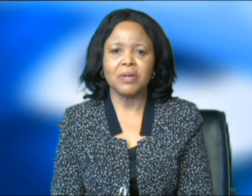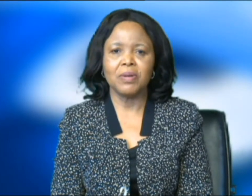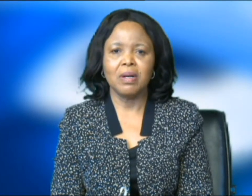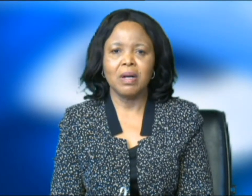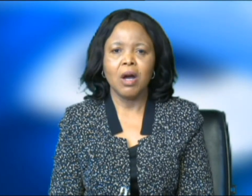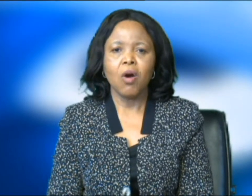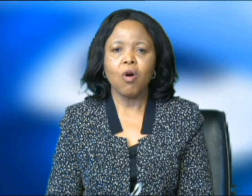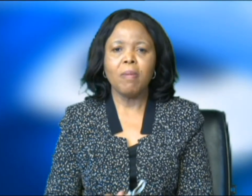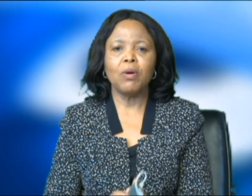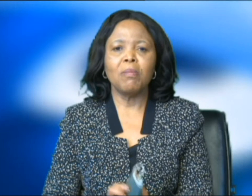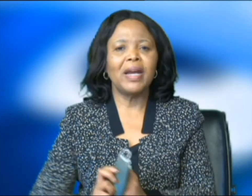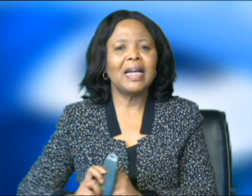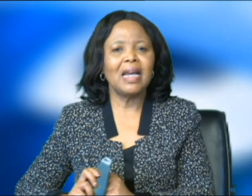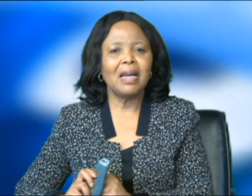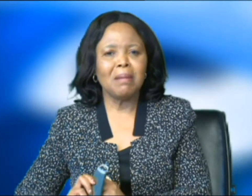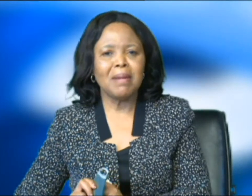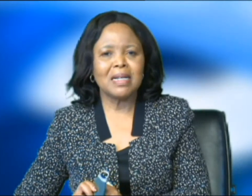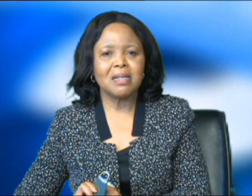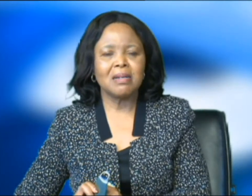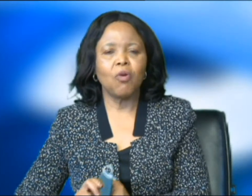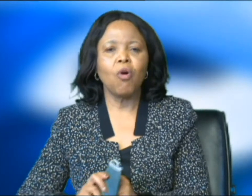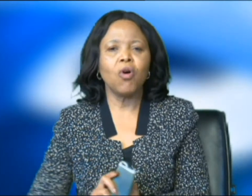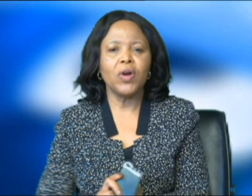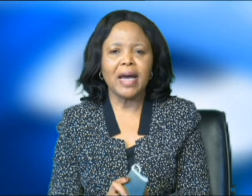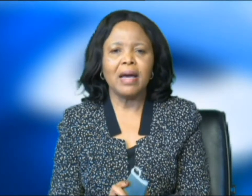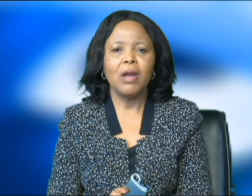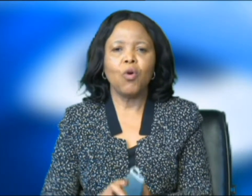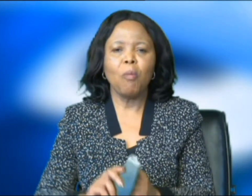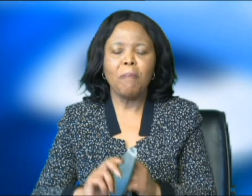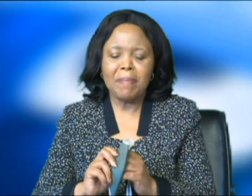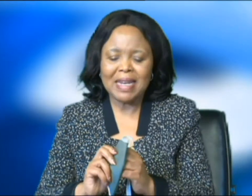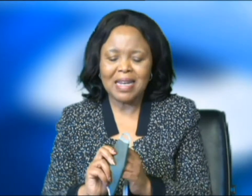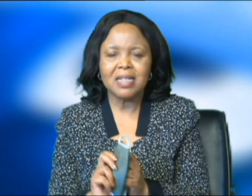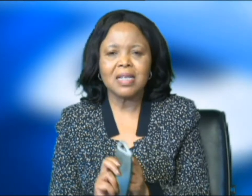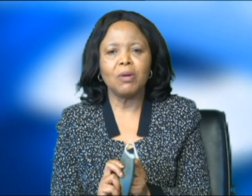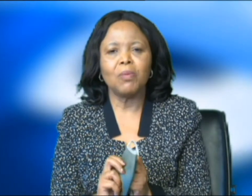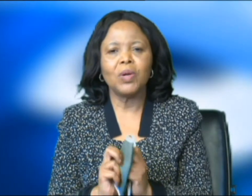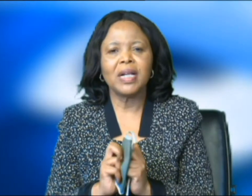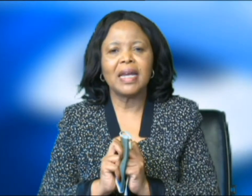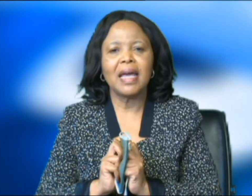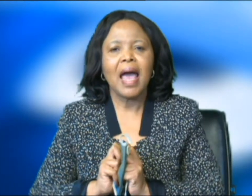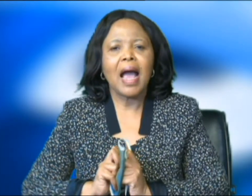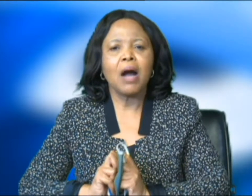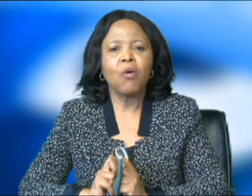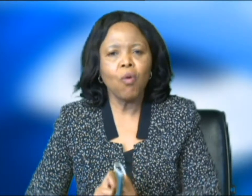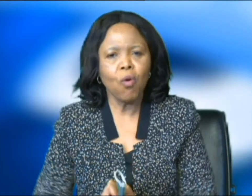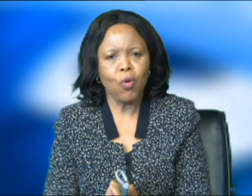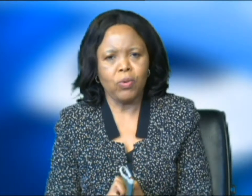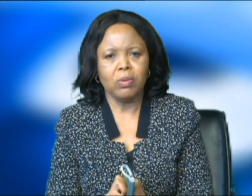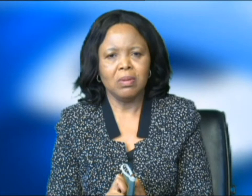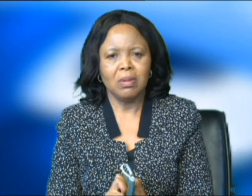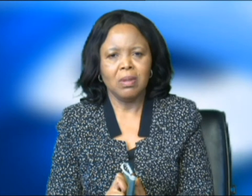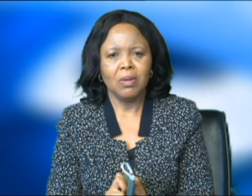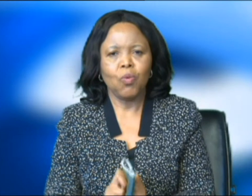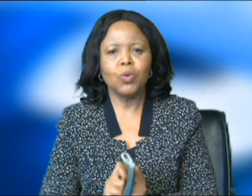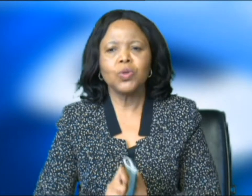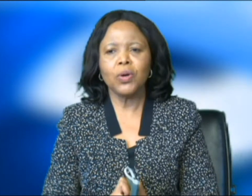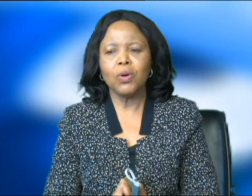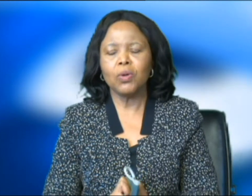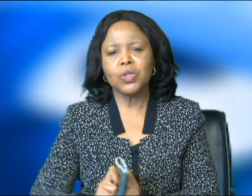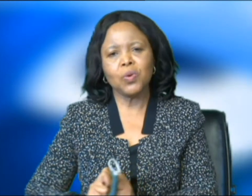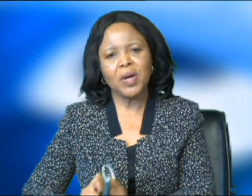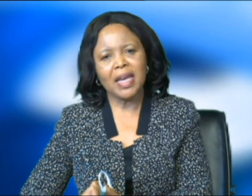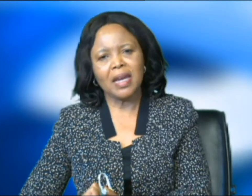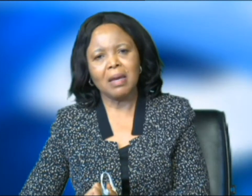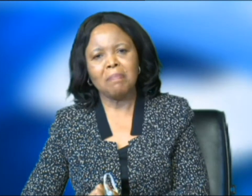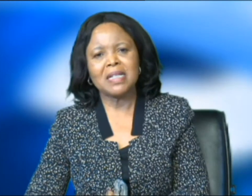leso sidingo ngoba lokubolekana lama-mask ngikona lokubhebhedelisa lomkhuhlane kakhulu.